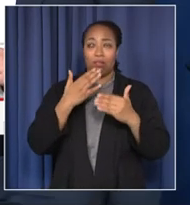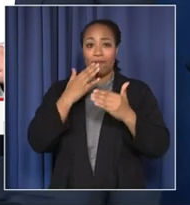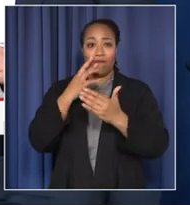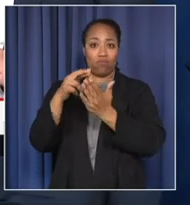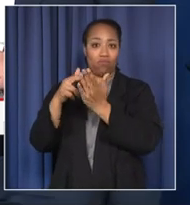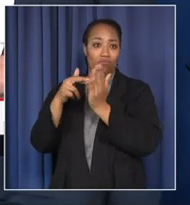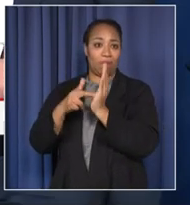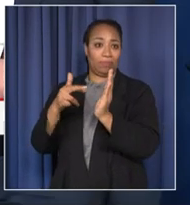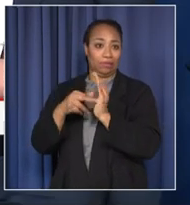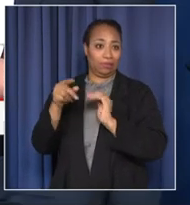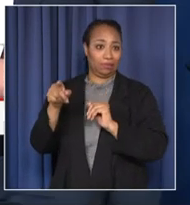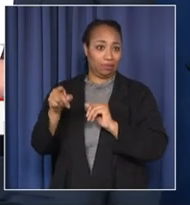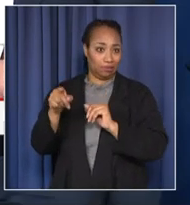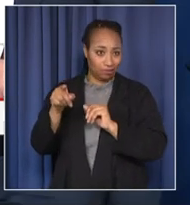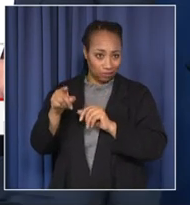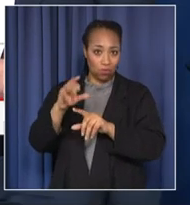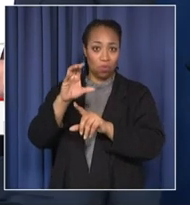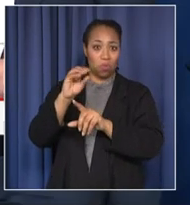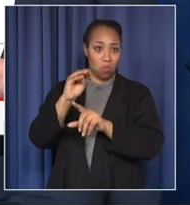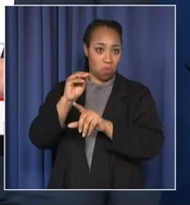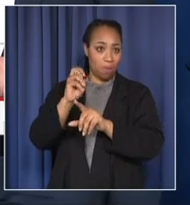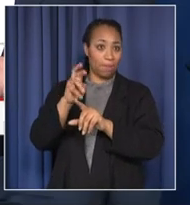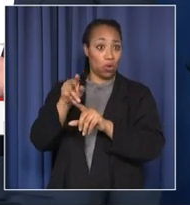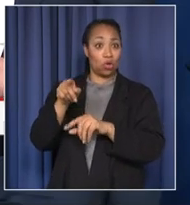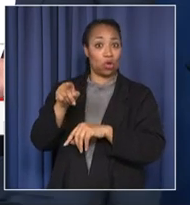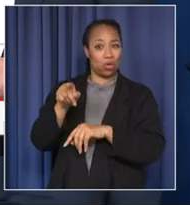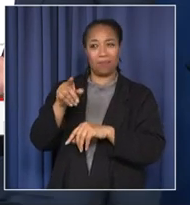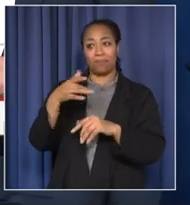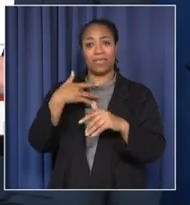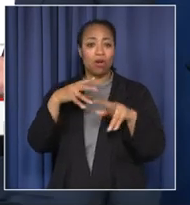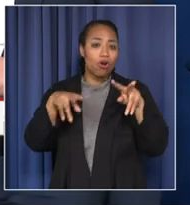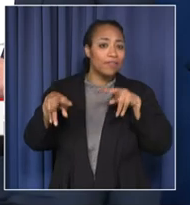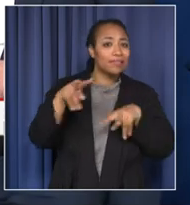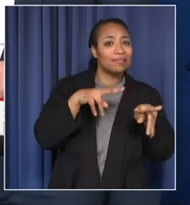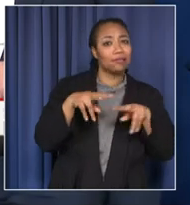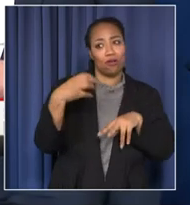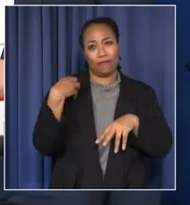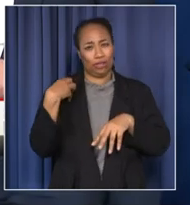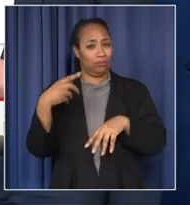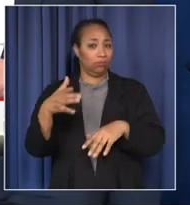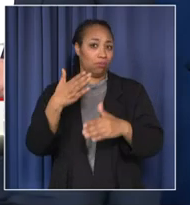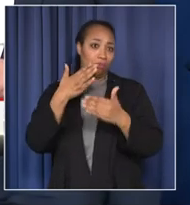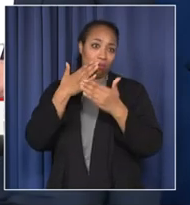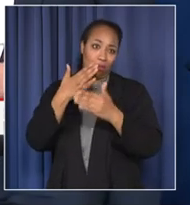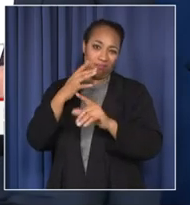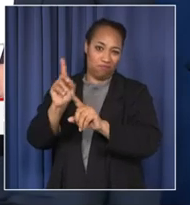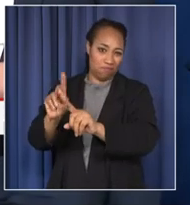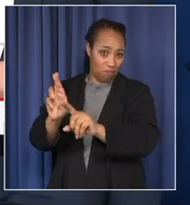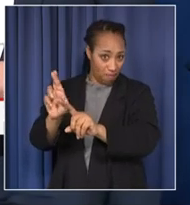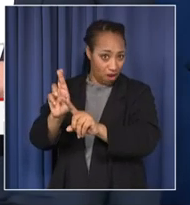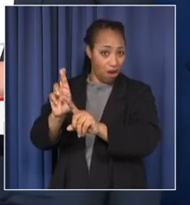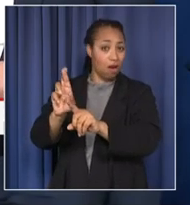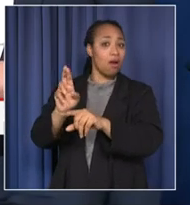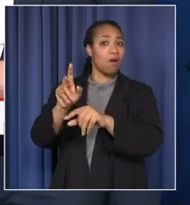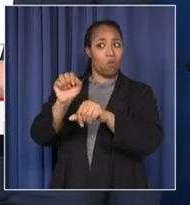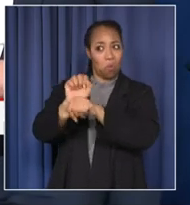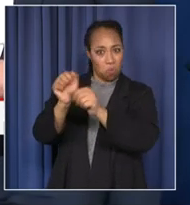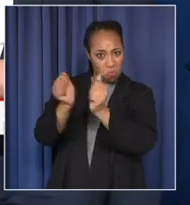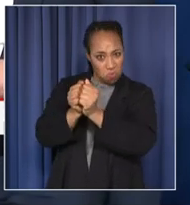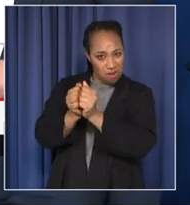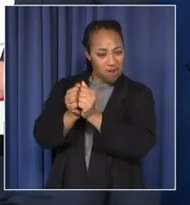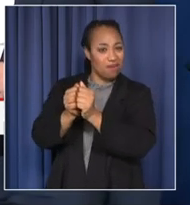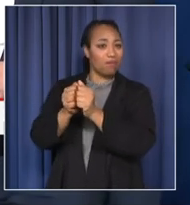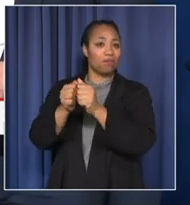is our oversight chair. So we work across the aisle. We always have. We work behind the scenes. We work in front of cameras, but